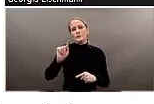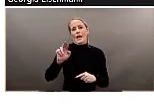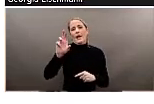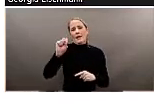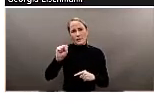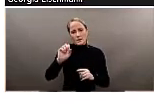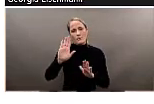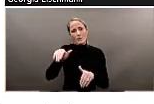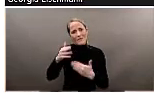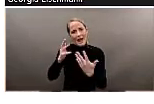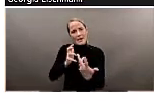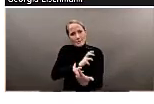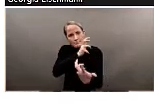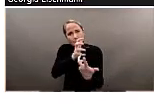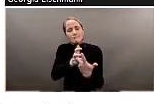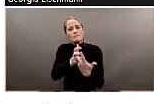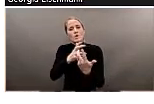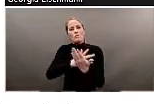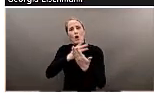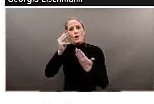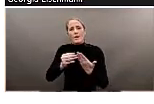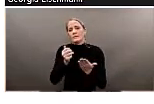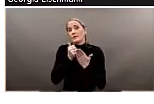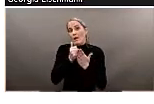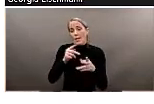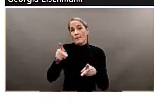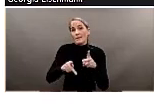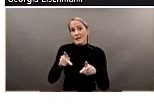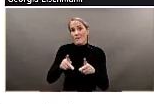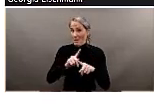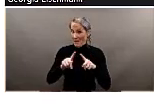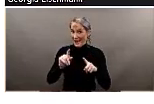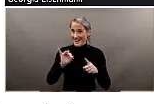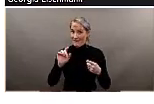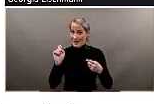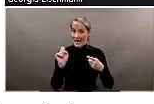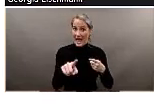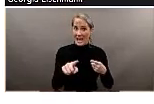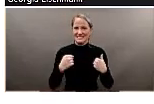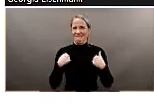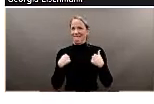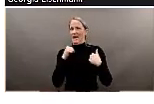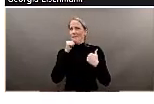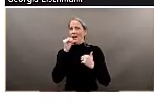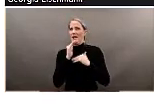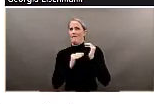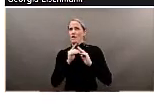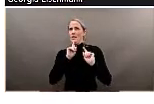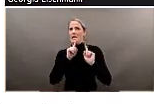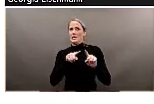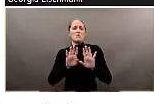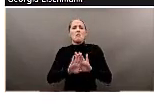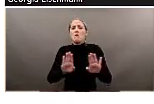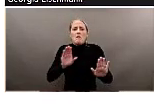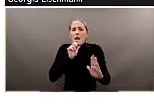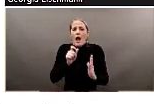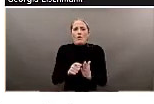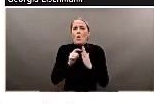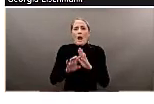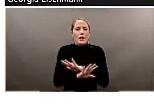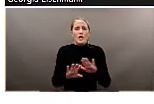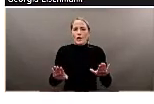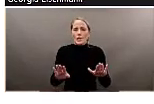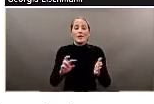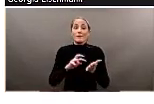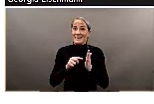because it helps us be able to make sure that we're providing the programs in a productive way. But if you don't feel comfortable answering